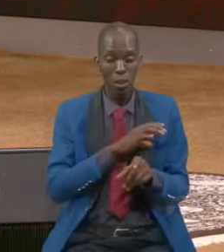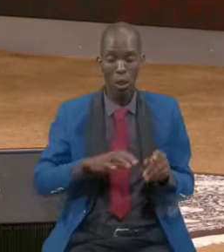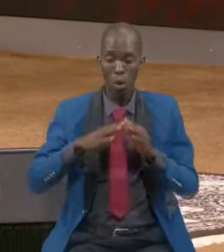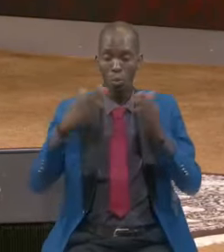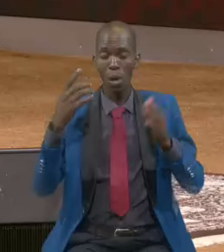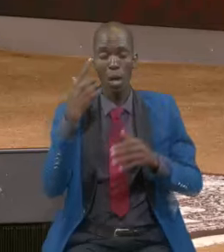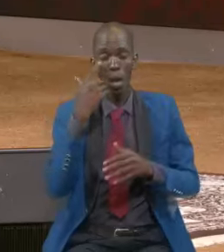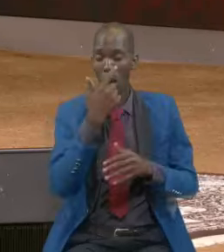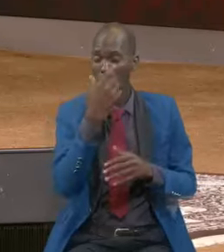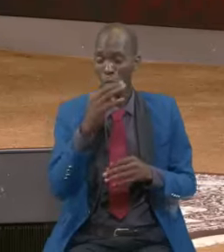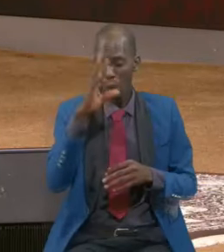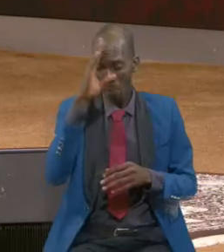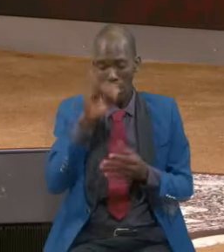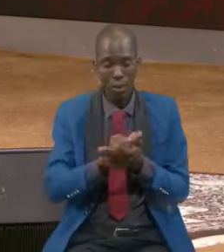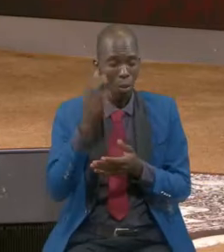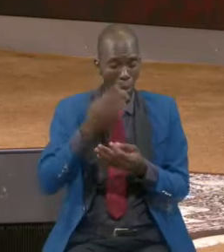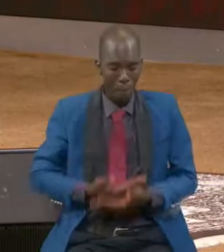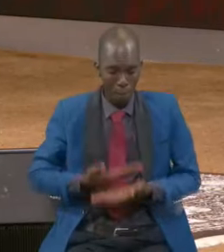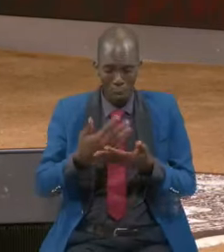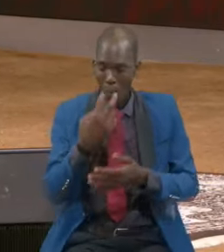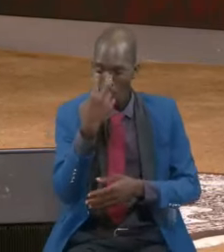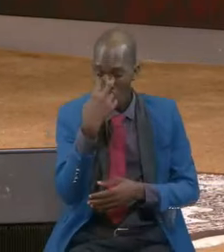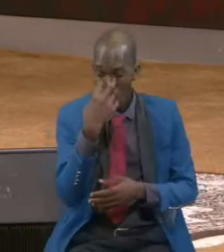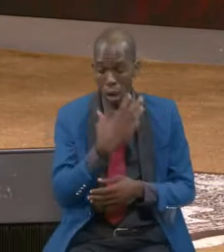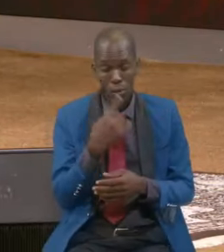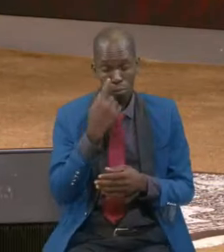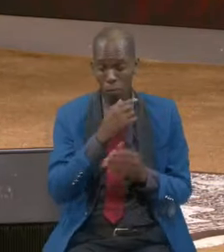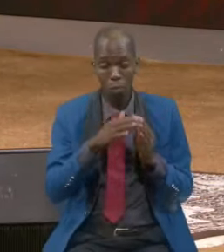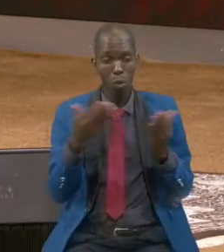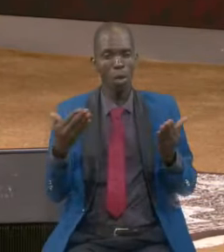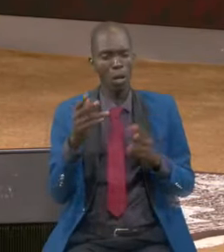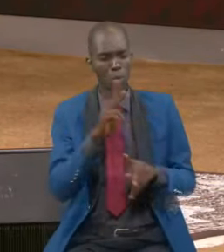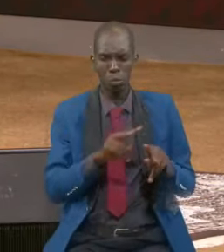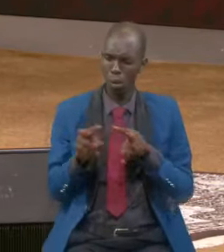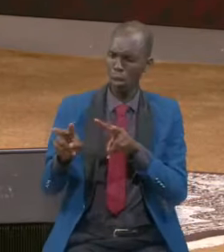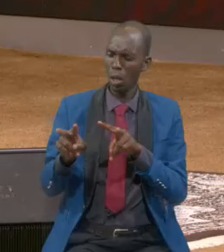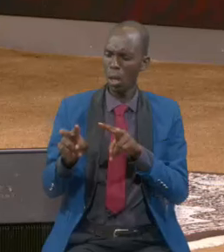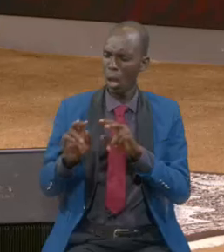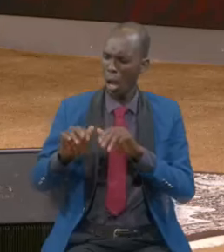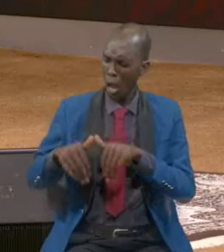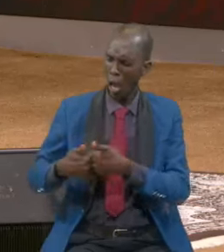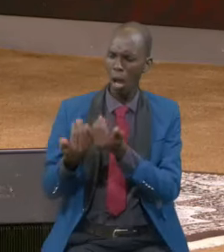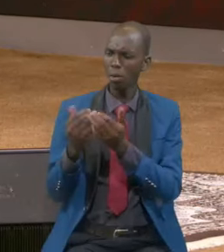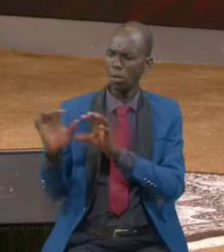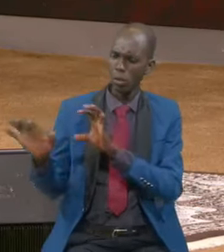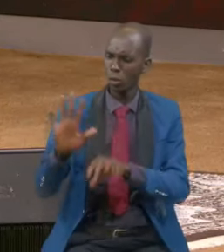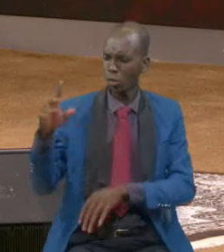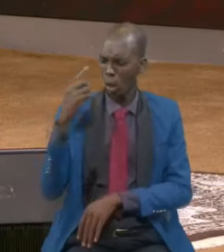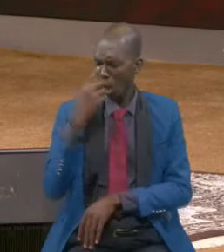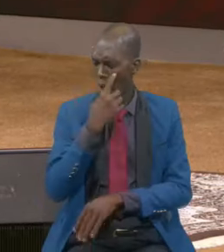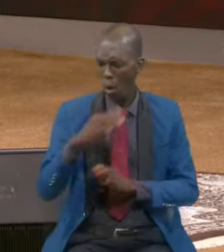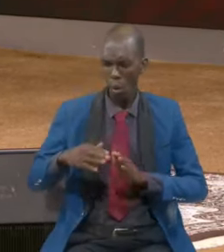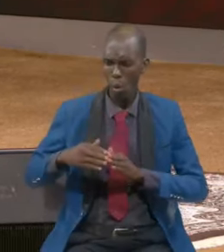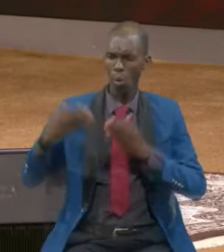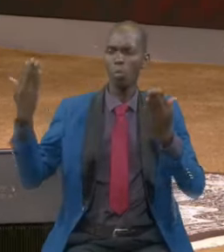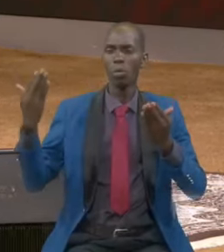somebody that was born blind, and that fellow, they saw him. And he said, how did your eyes get open? He